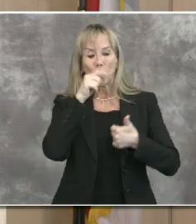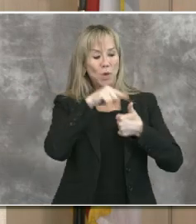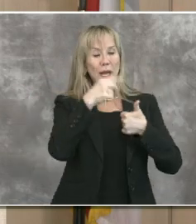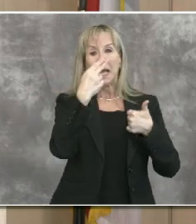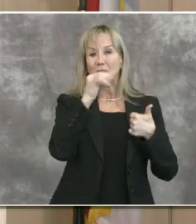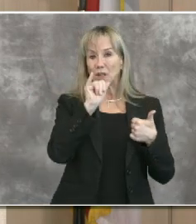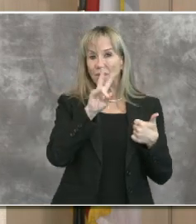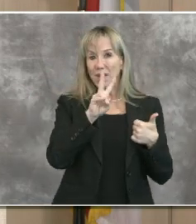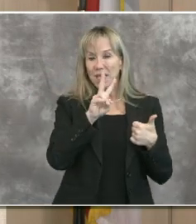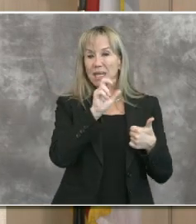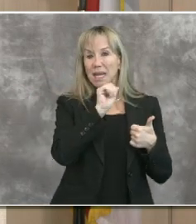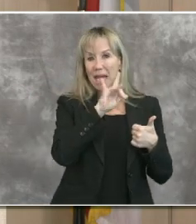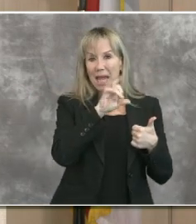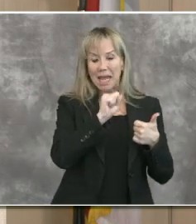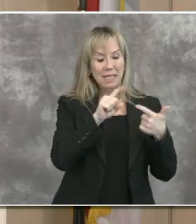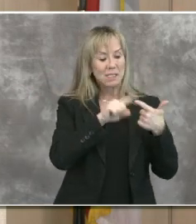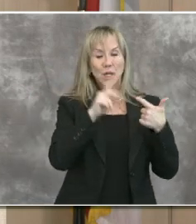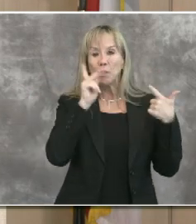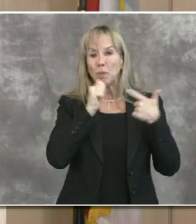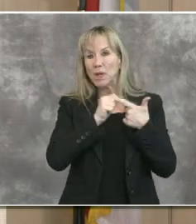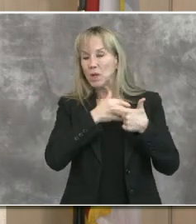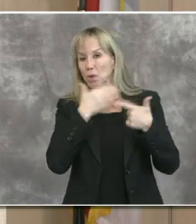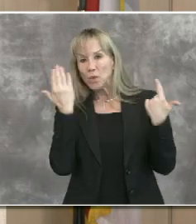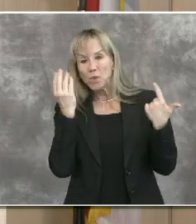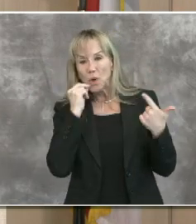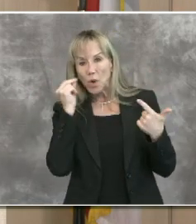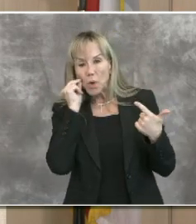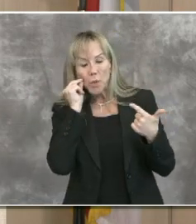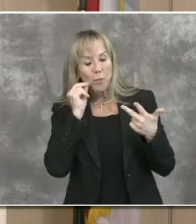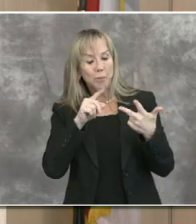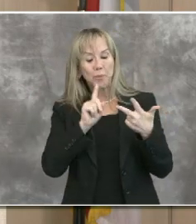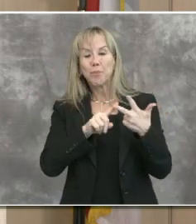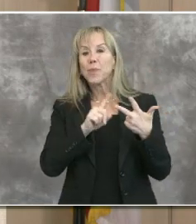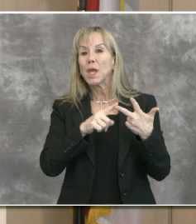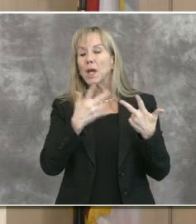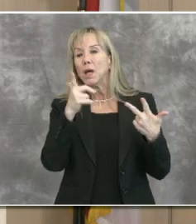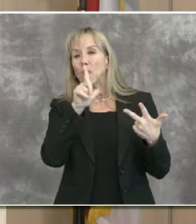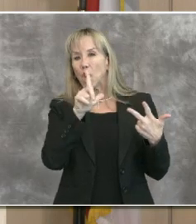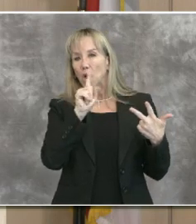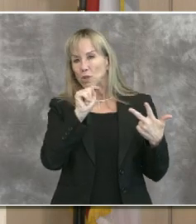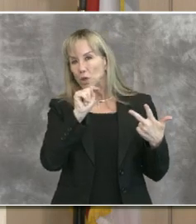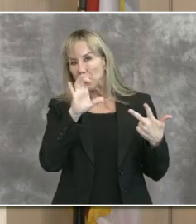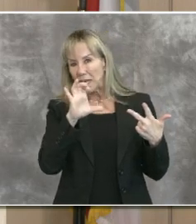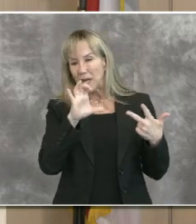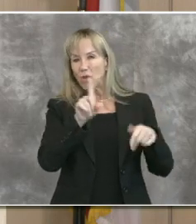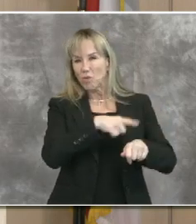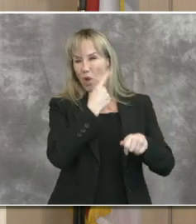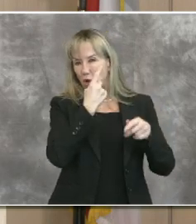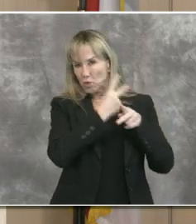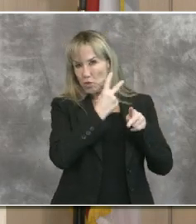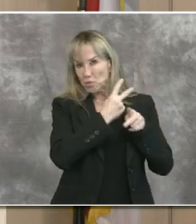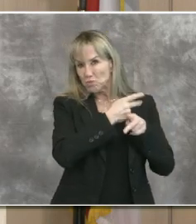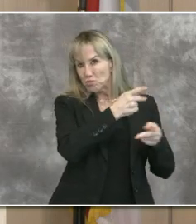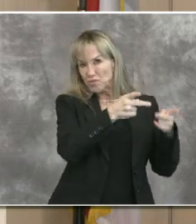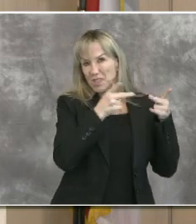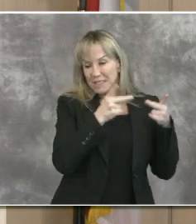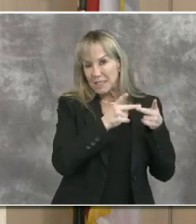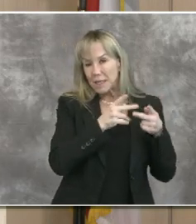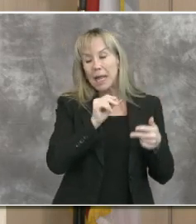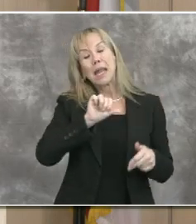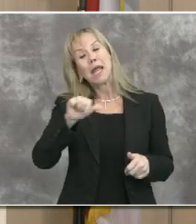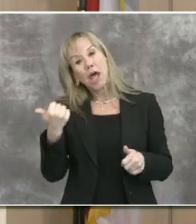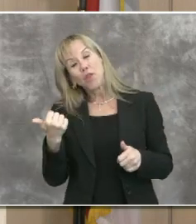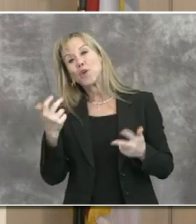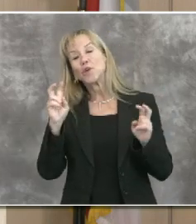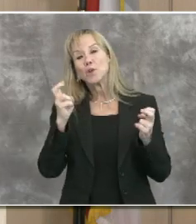and AIDS, homeless populations, long-term care facilities, as well as other racial